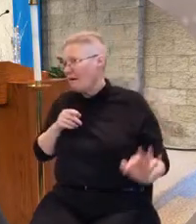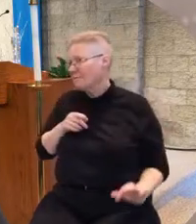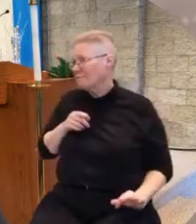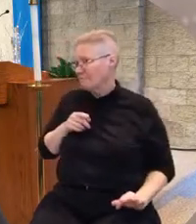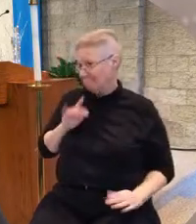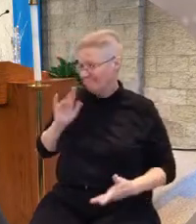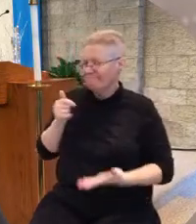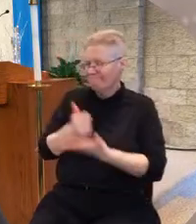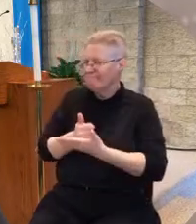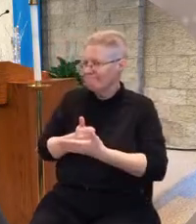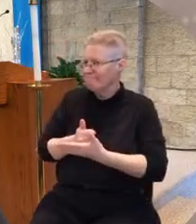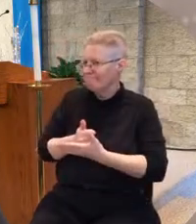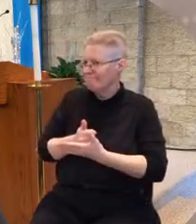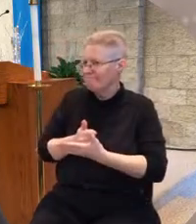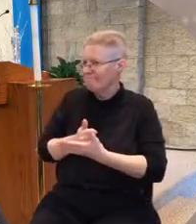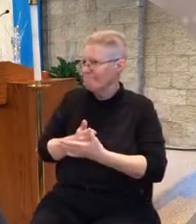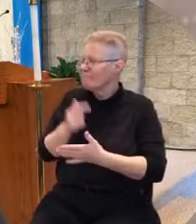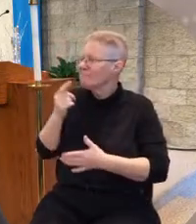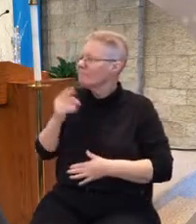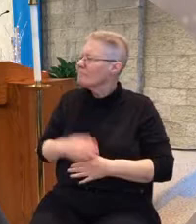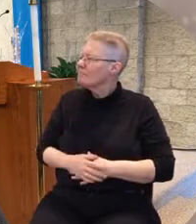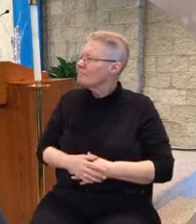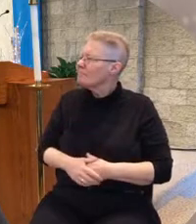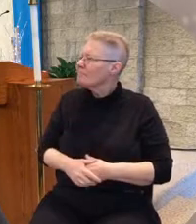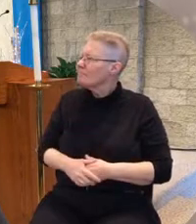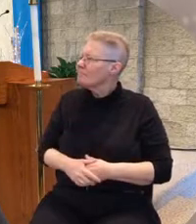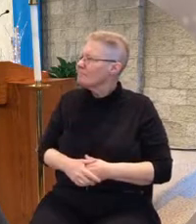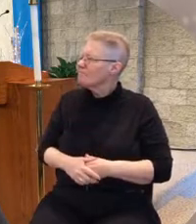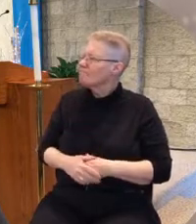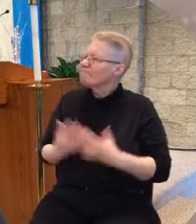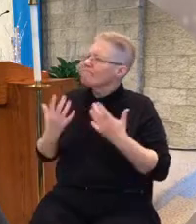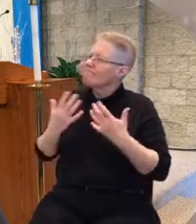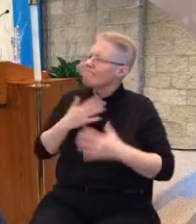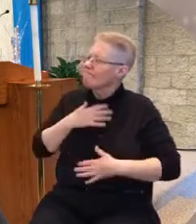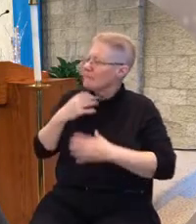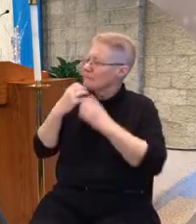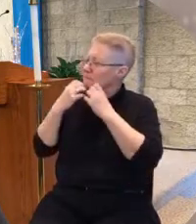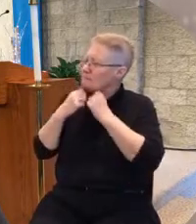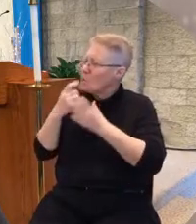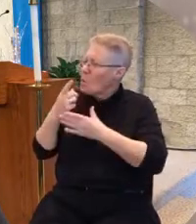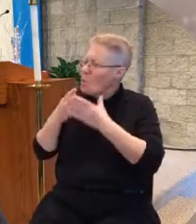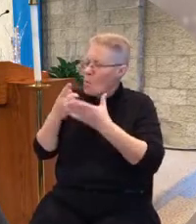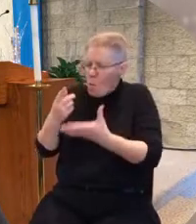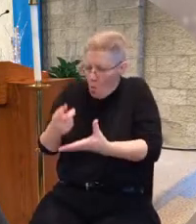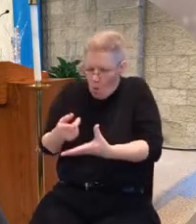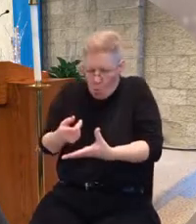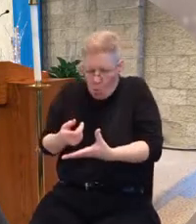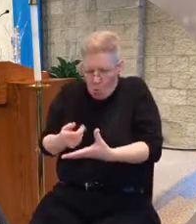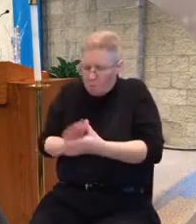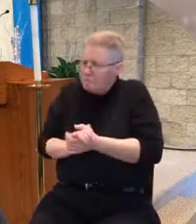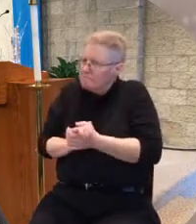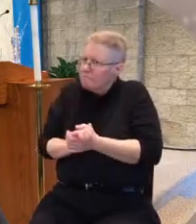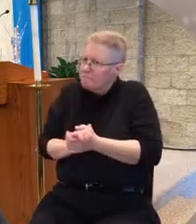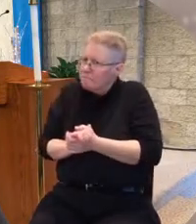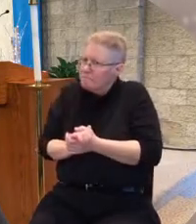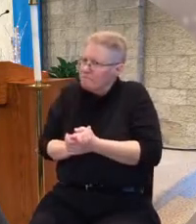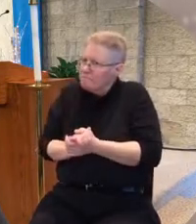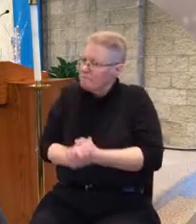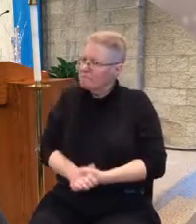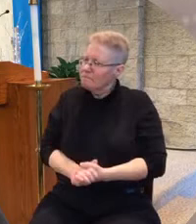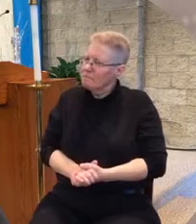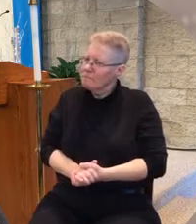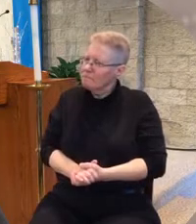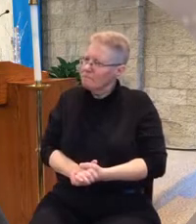So what is it costing you, beloved? What is it costing you to make decisions from a place of